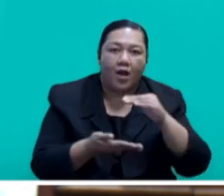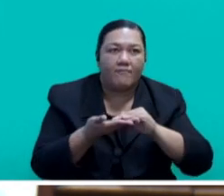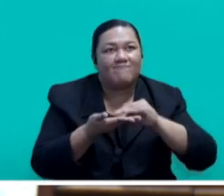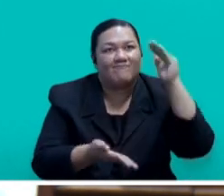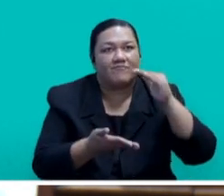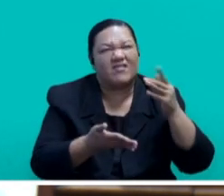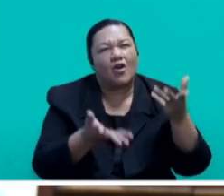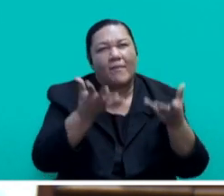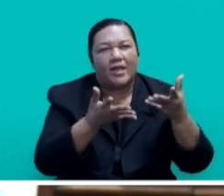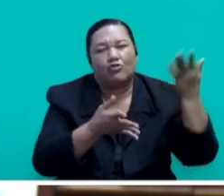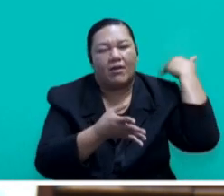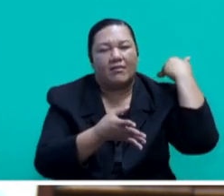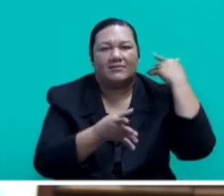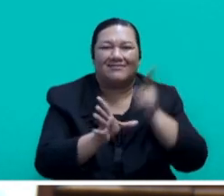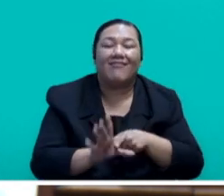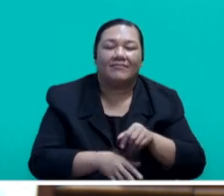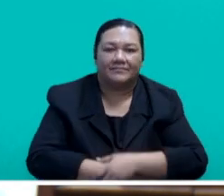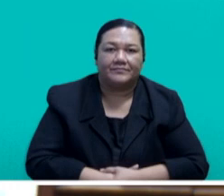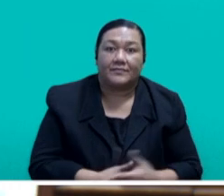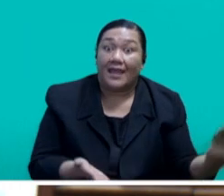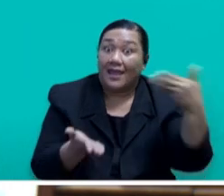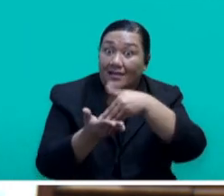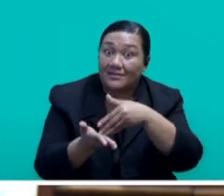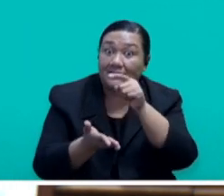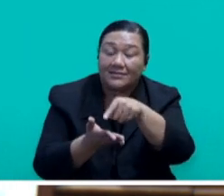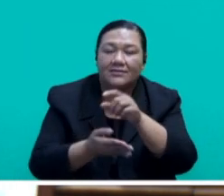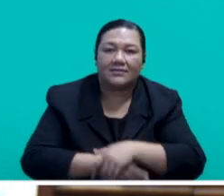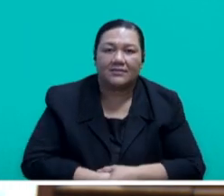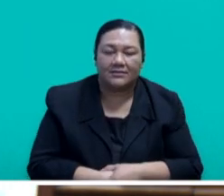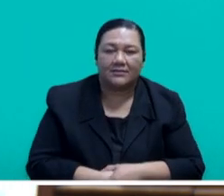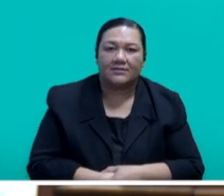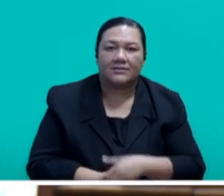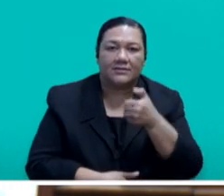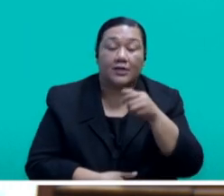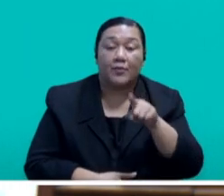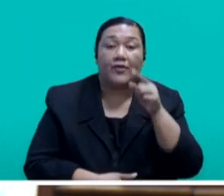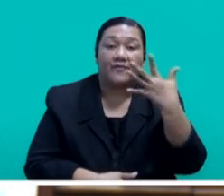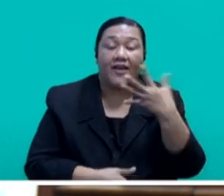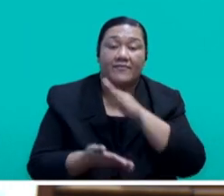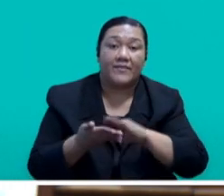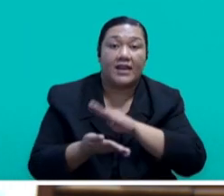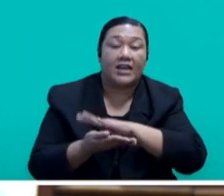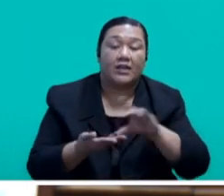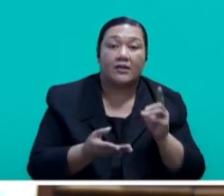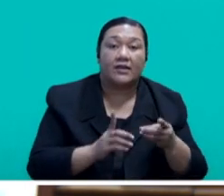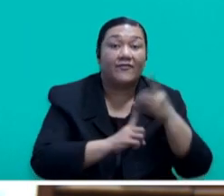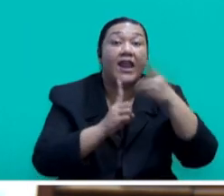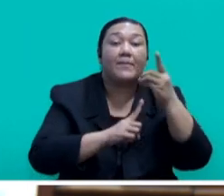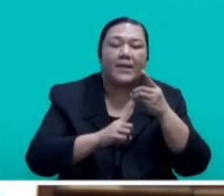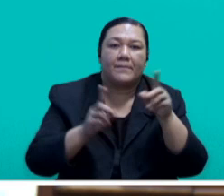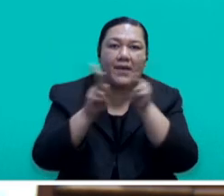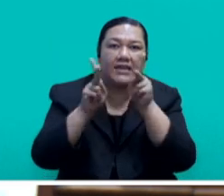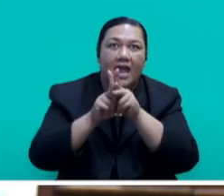year's allocation. In addition, $6.5 million is provided by development partners vis-à-vis the